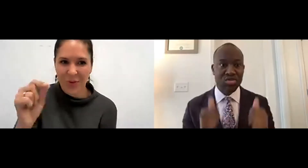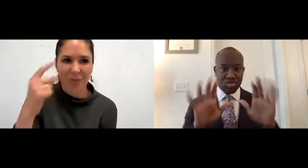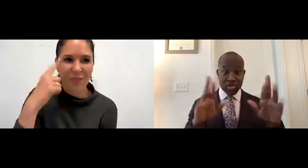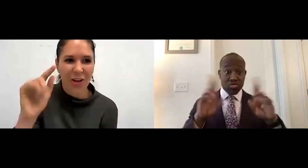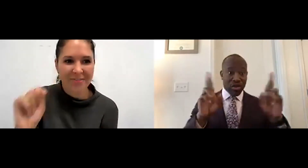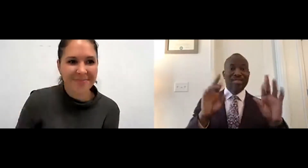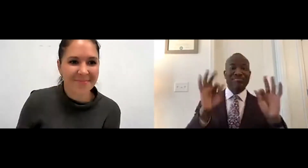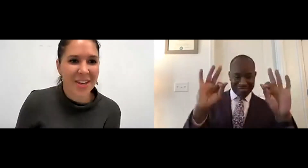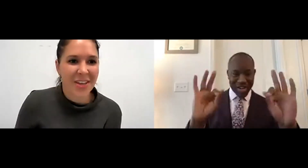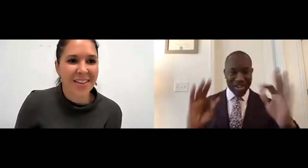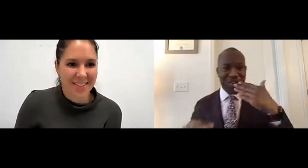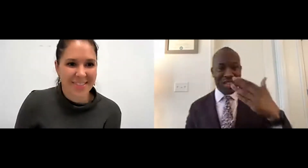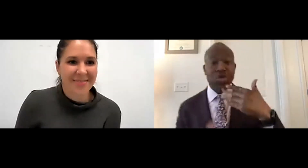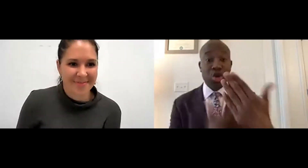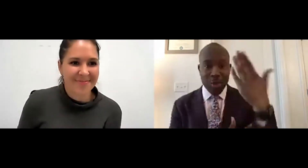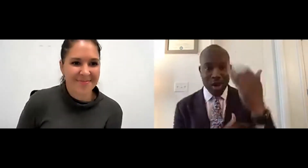I see.